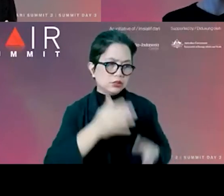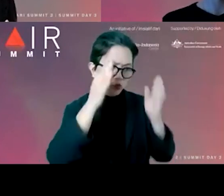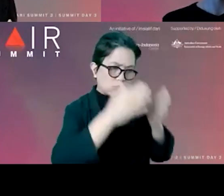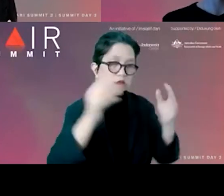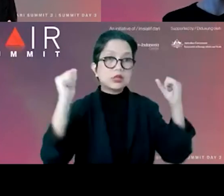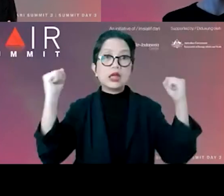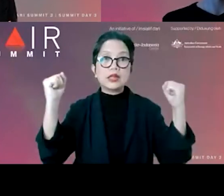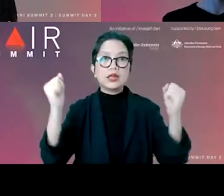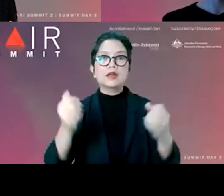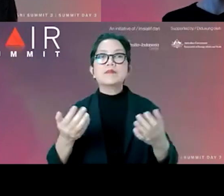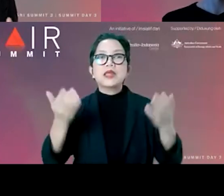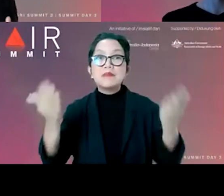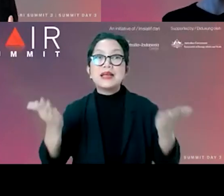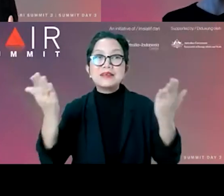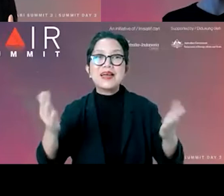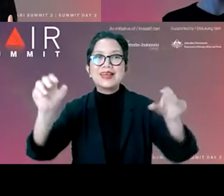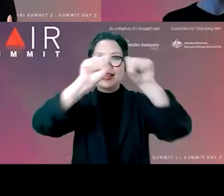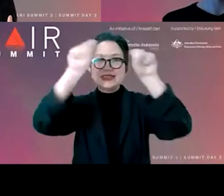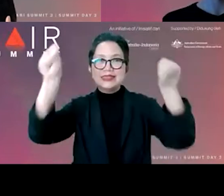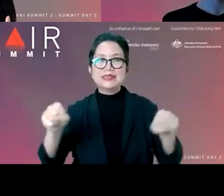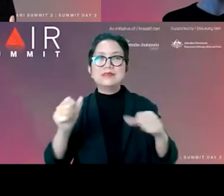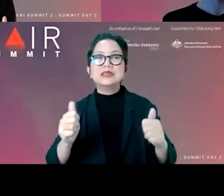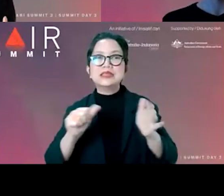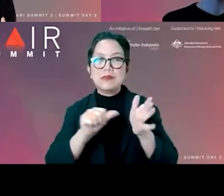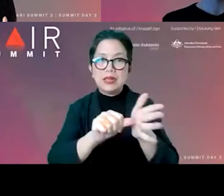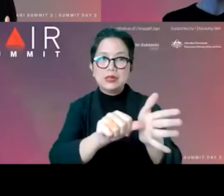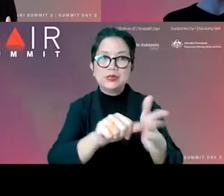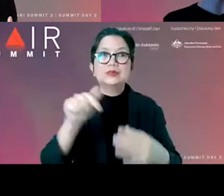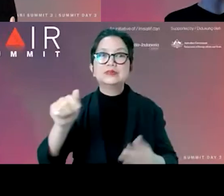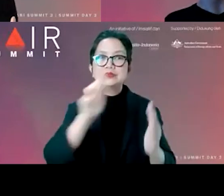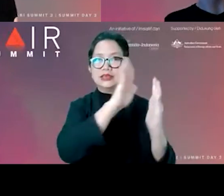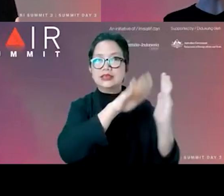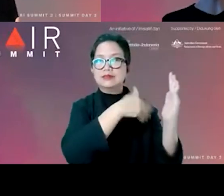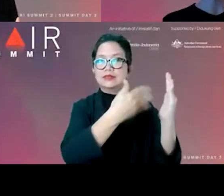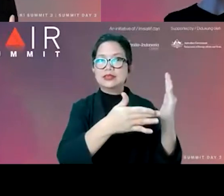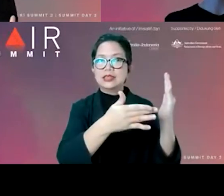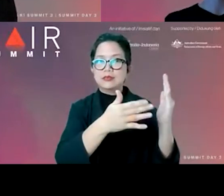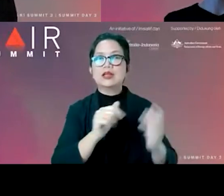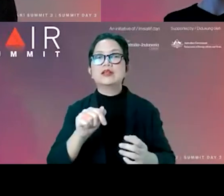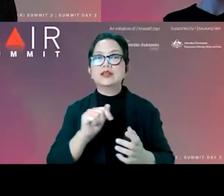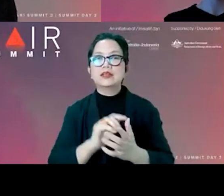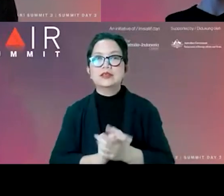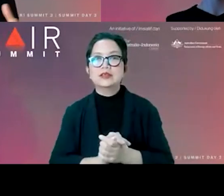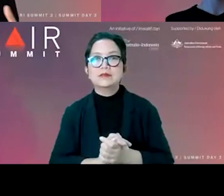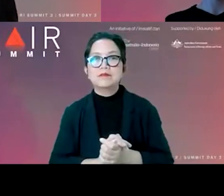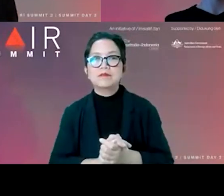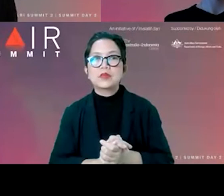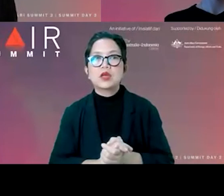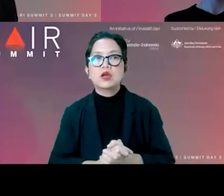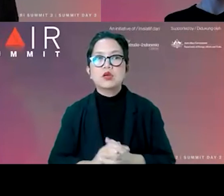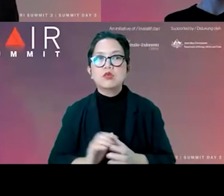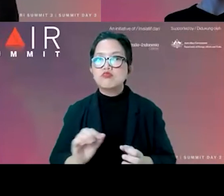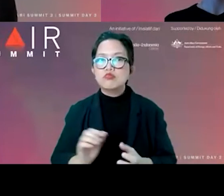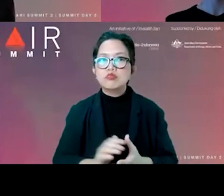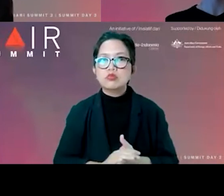agendas? Ease may not be the word, but provide some kind of guide as